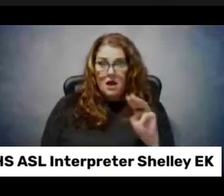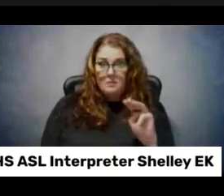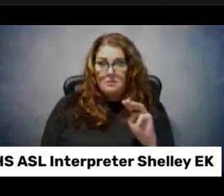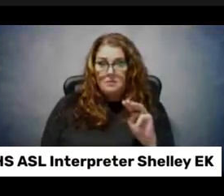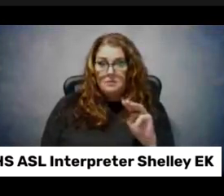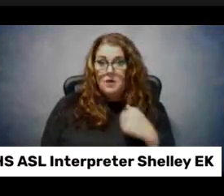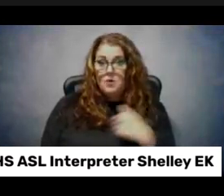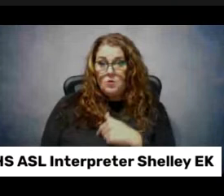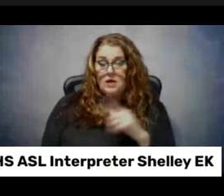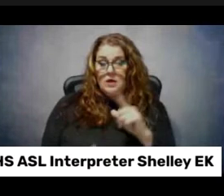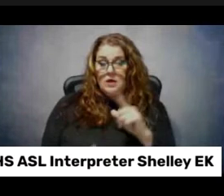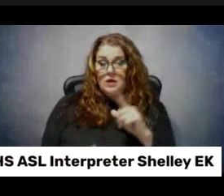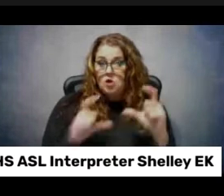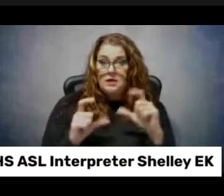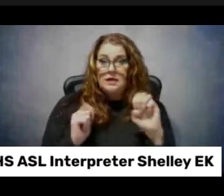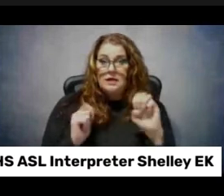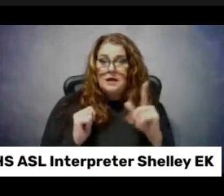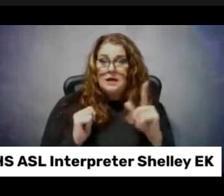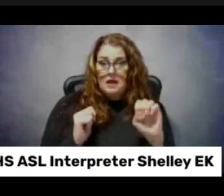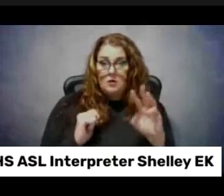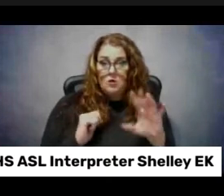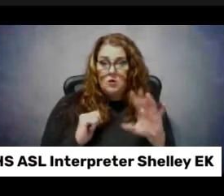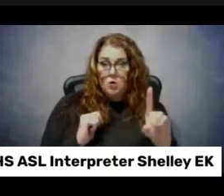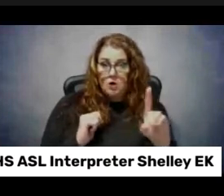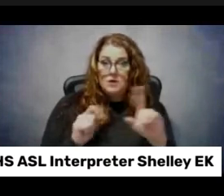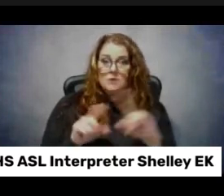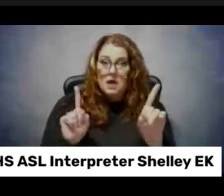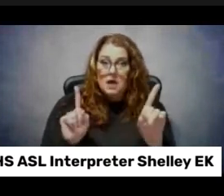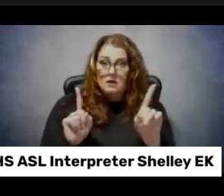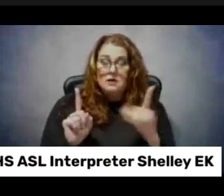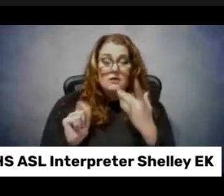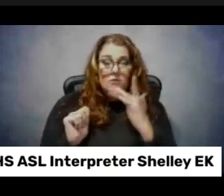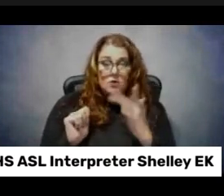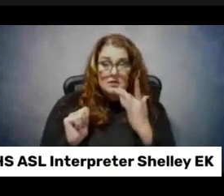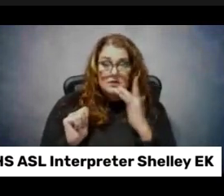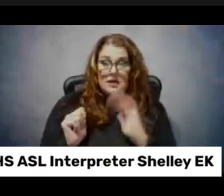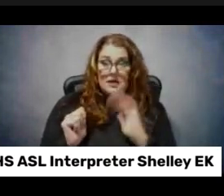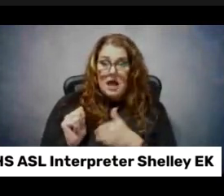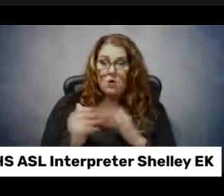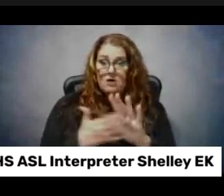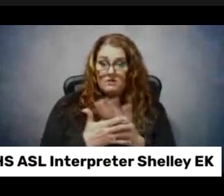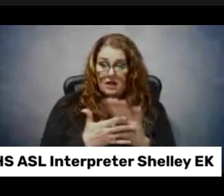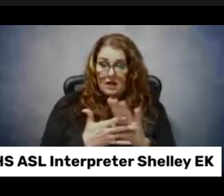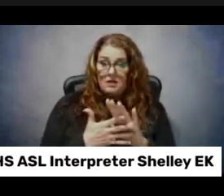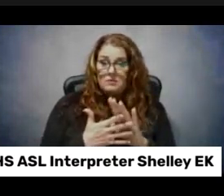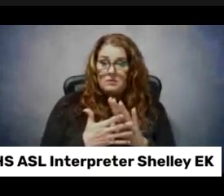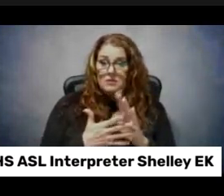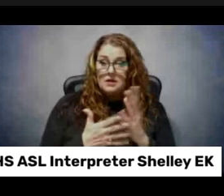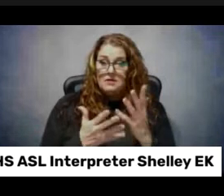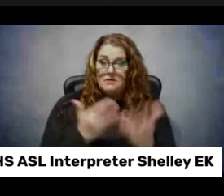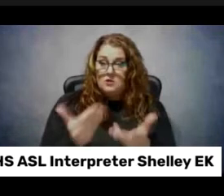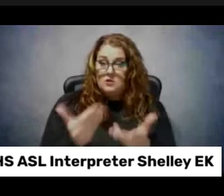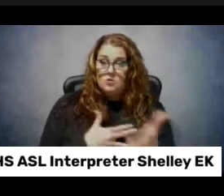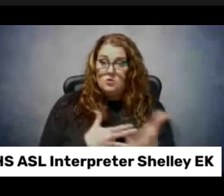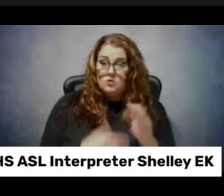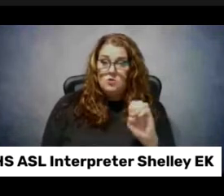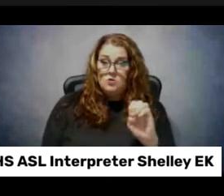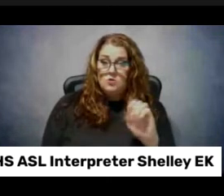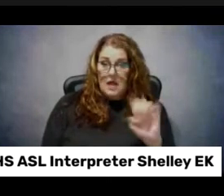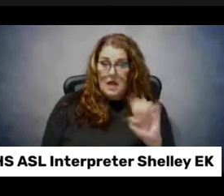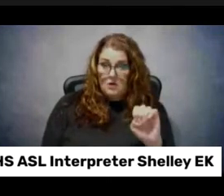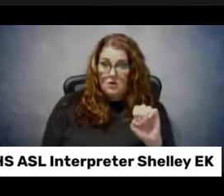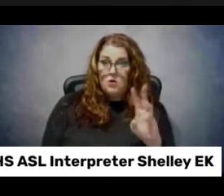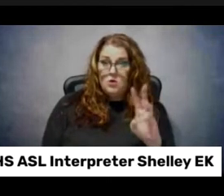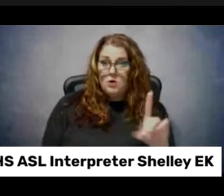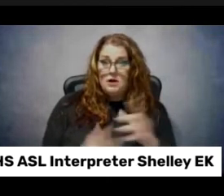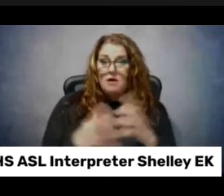that we took in Englewood, but fortunately, our film heavily features Englewood. So I think a